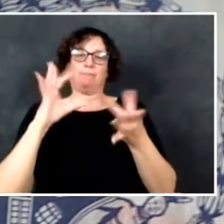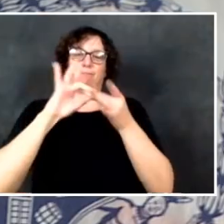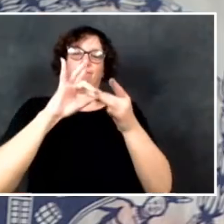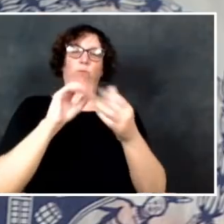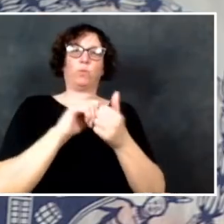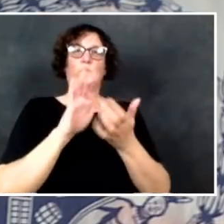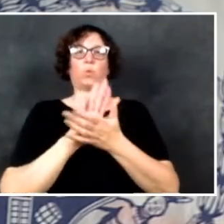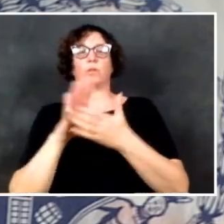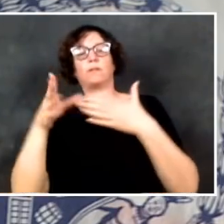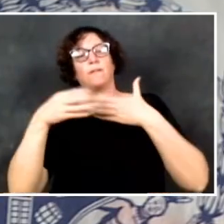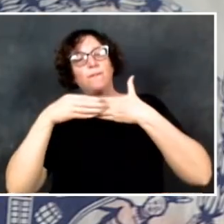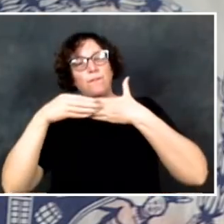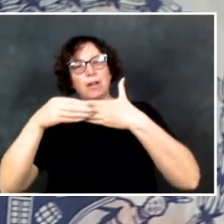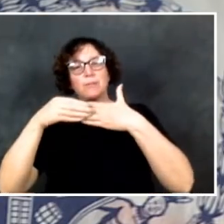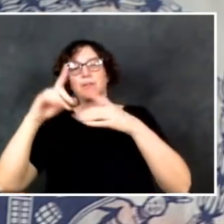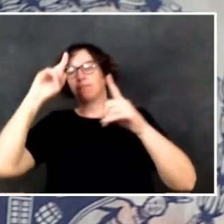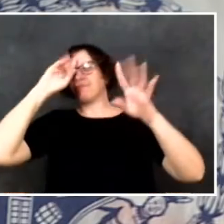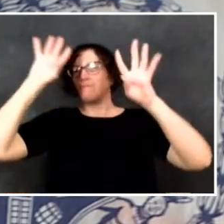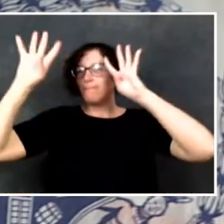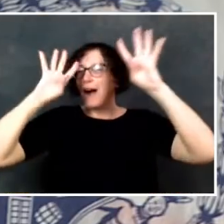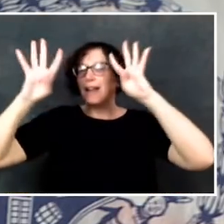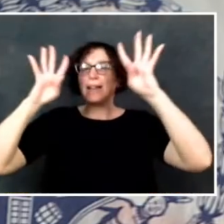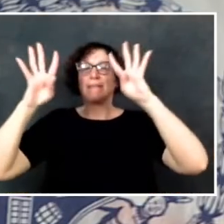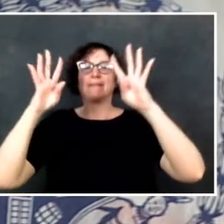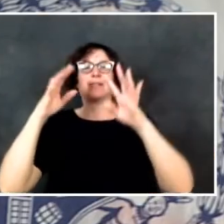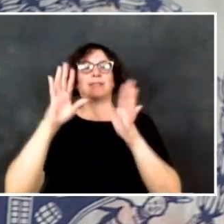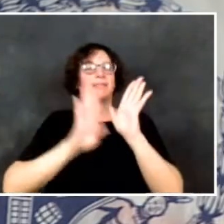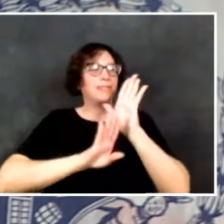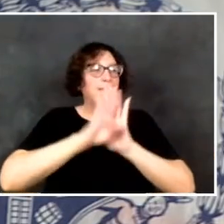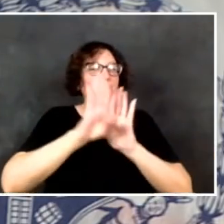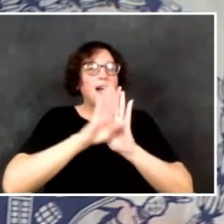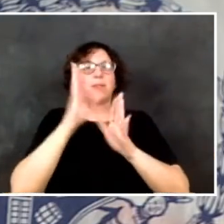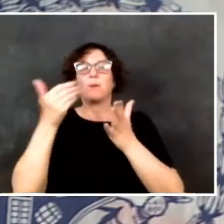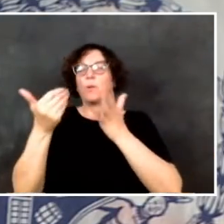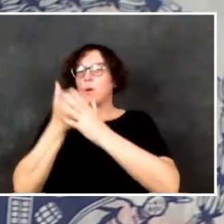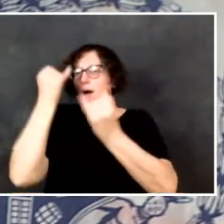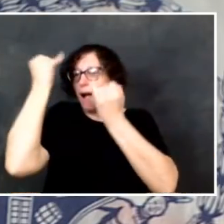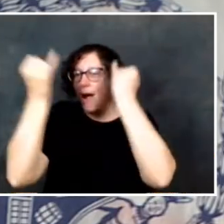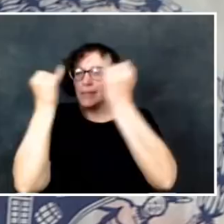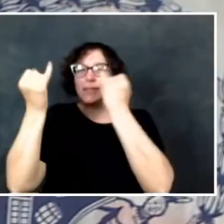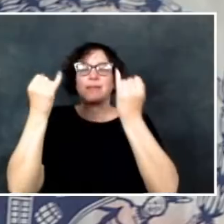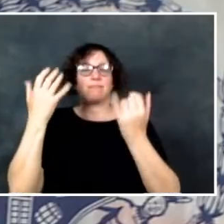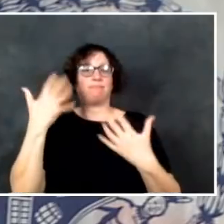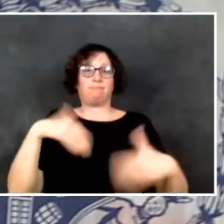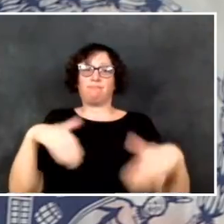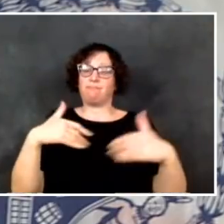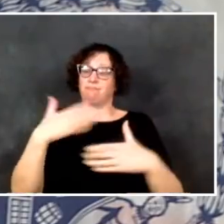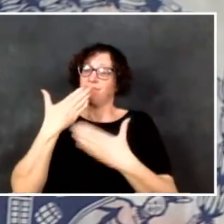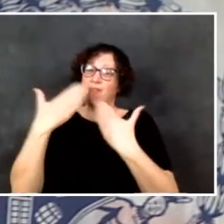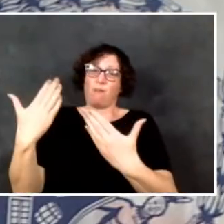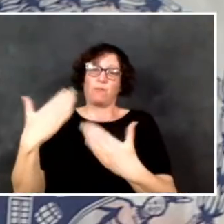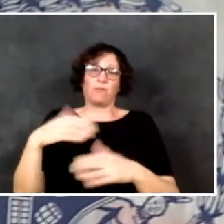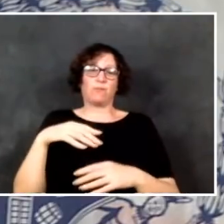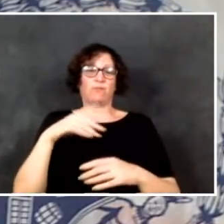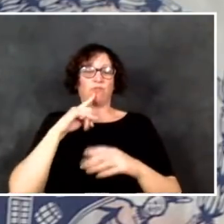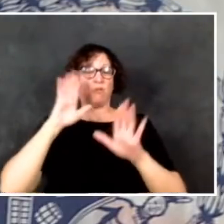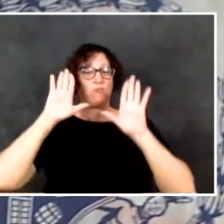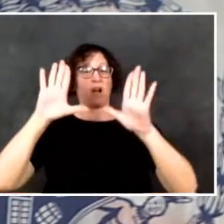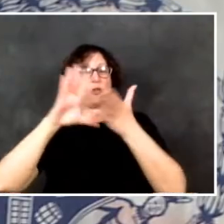students are engaged, there's great learning happening. It's just not the same as when we're in person.